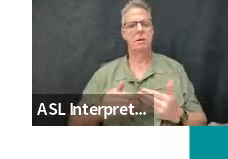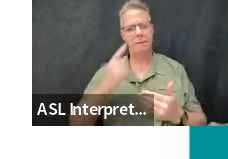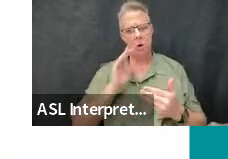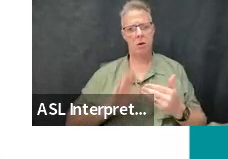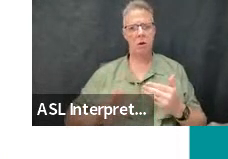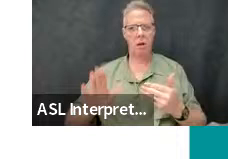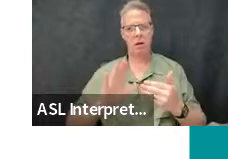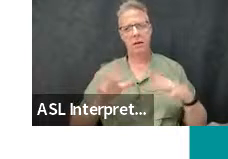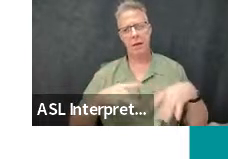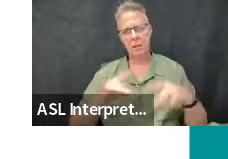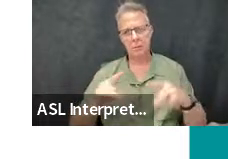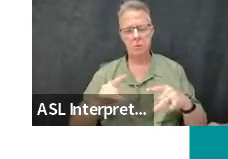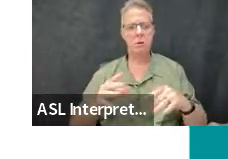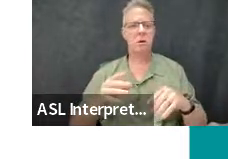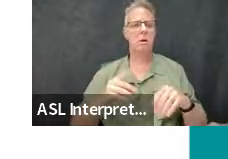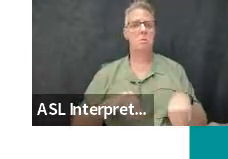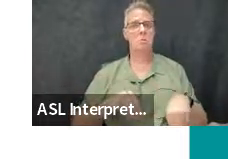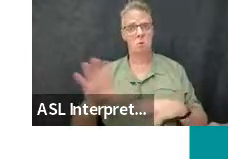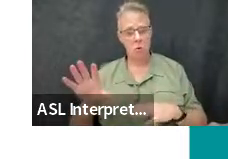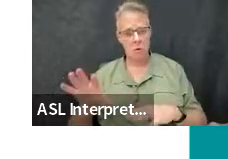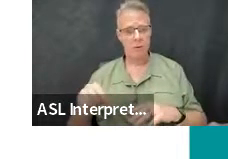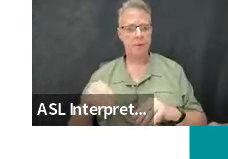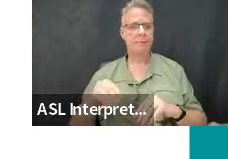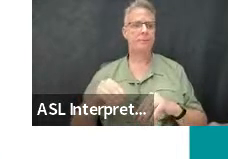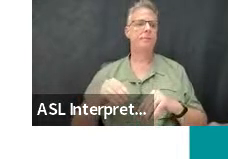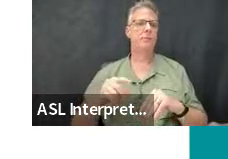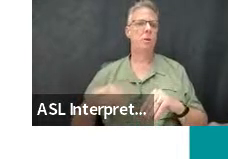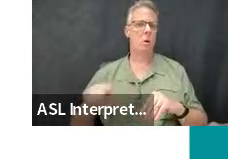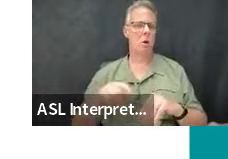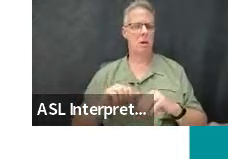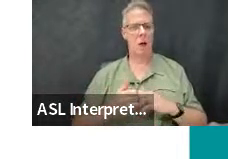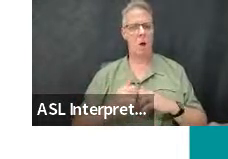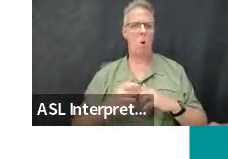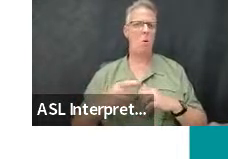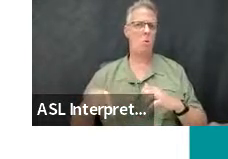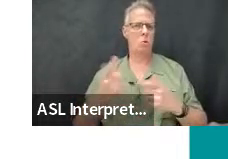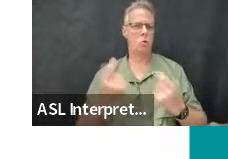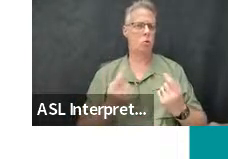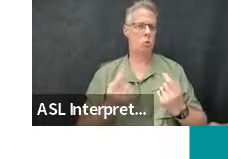acquisitions, displacements, relocations are handled.